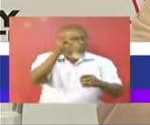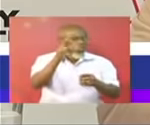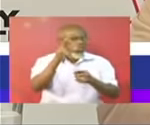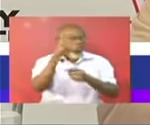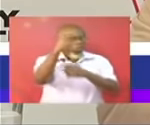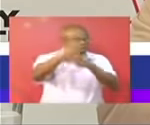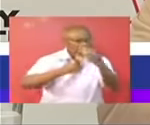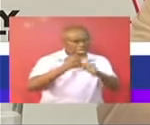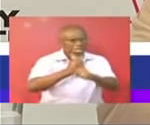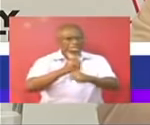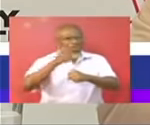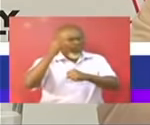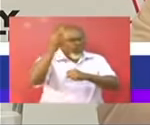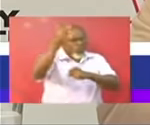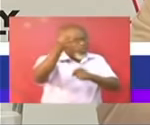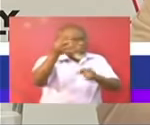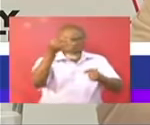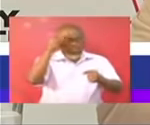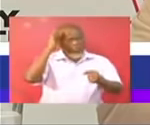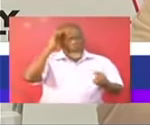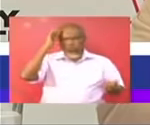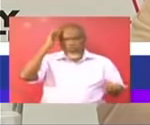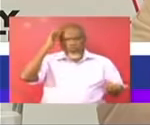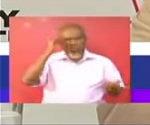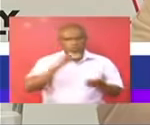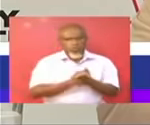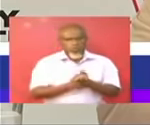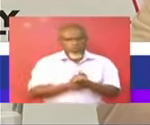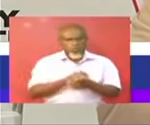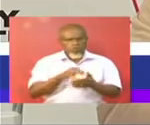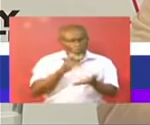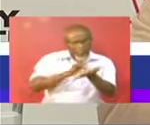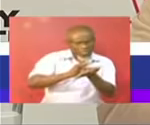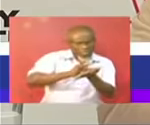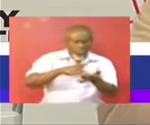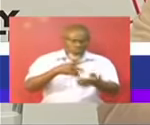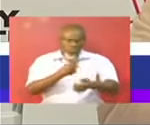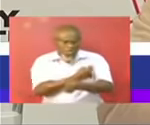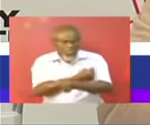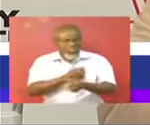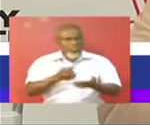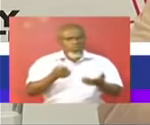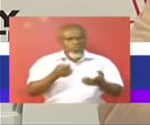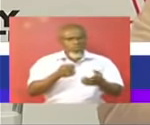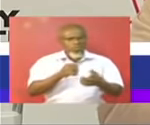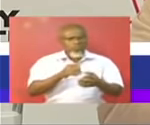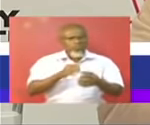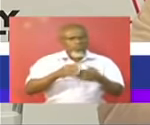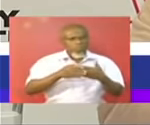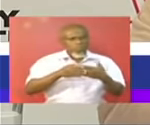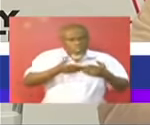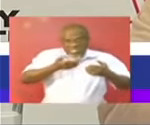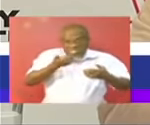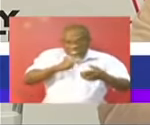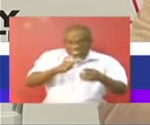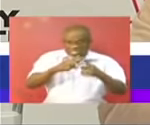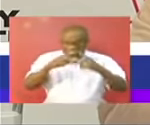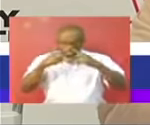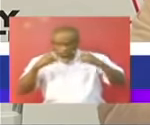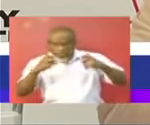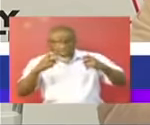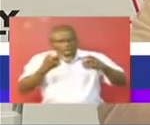new intervention, whether it is a medication or a vaccine, most of the issues that crop up very soon after exposure.